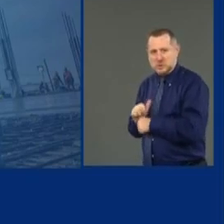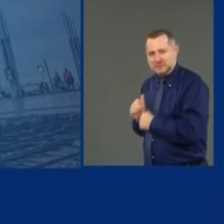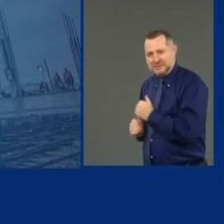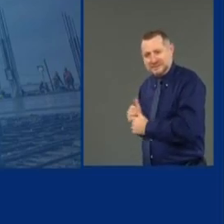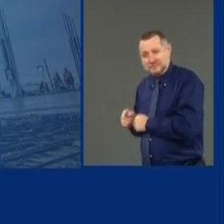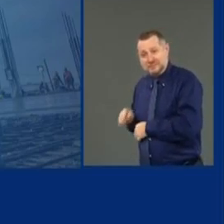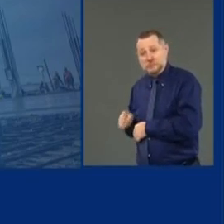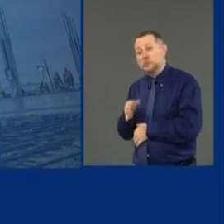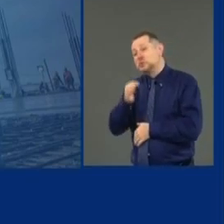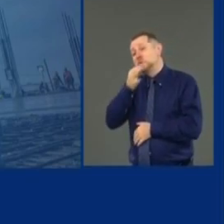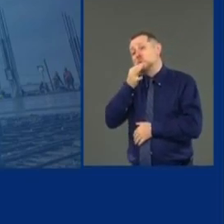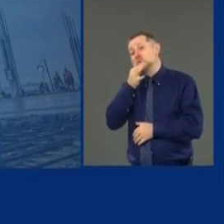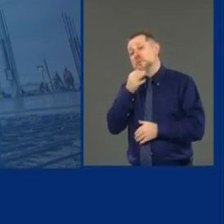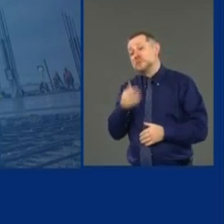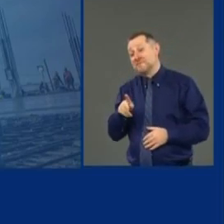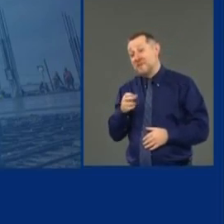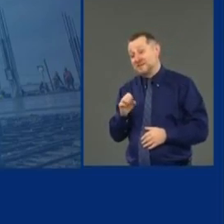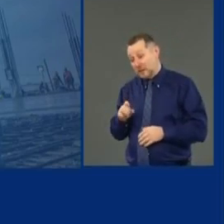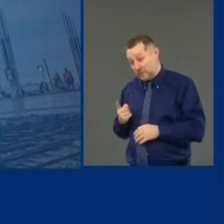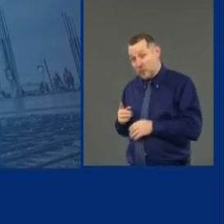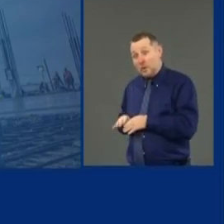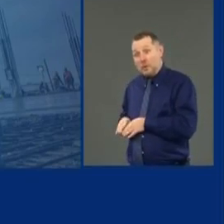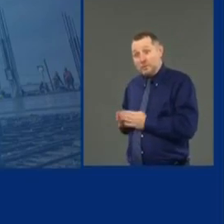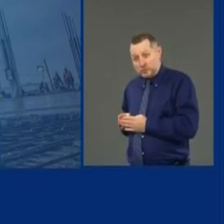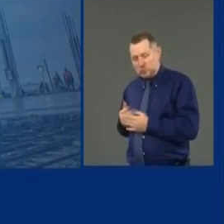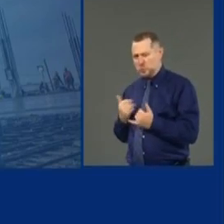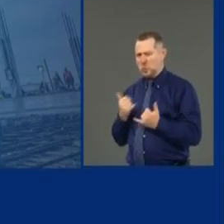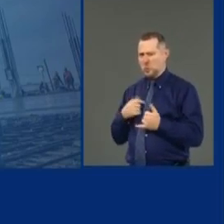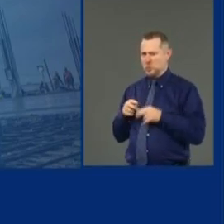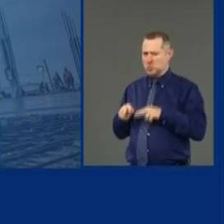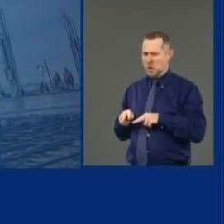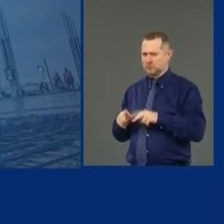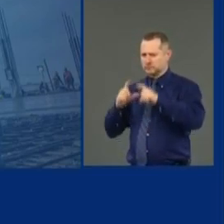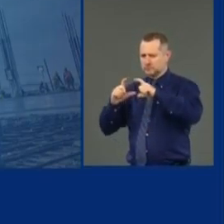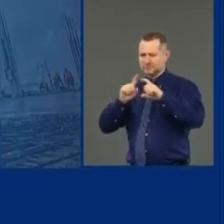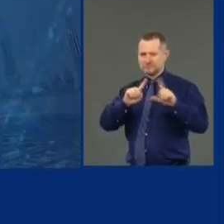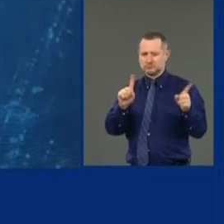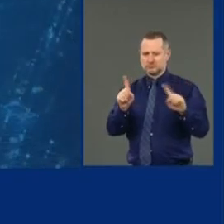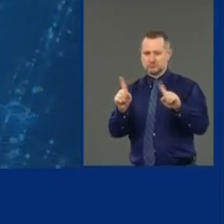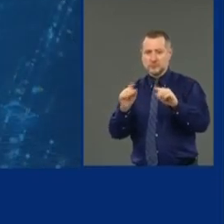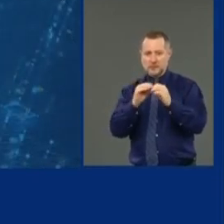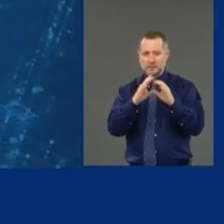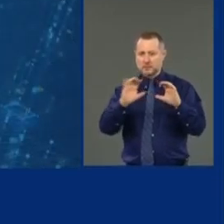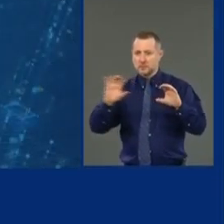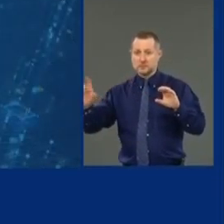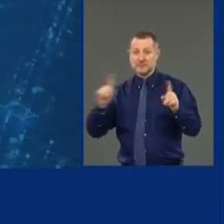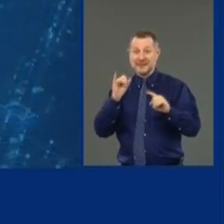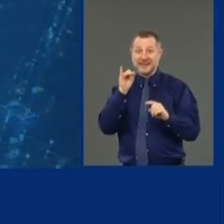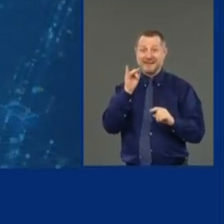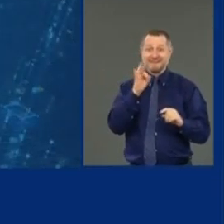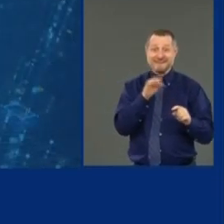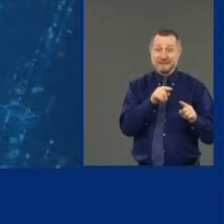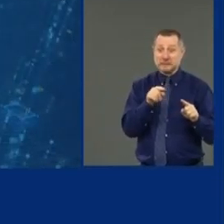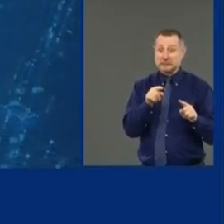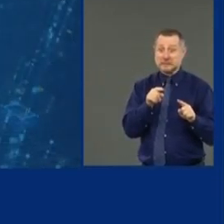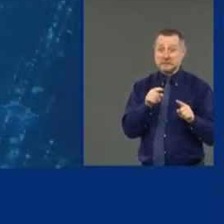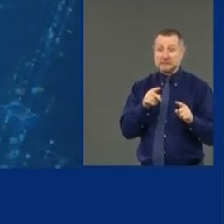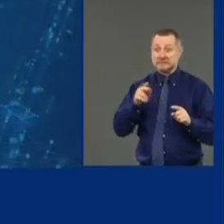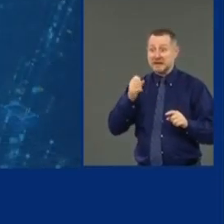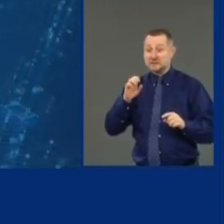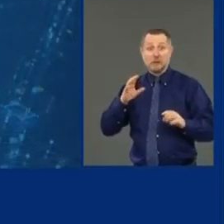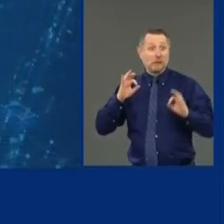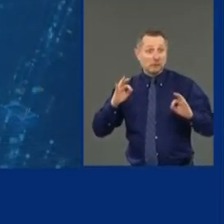one, you continue to monitor the metrics. If all is good, you move to phase two accordingly. But